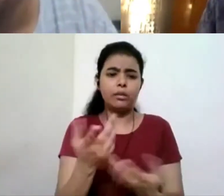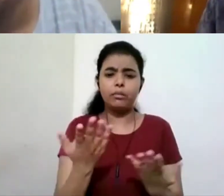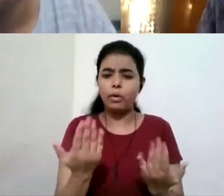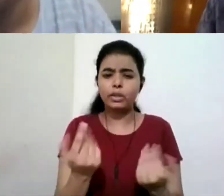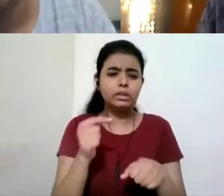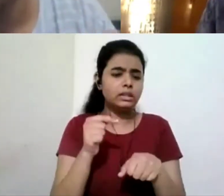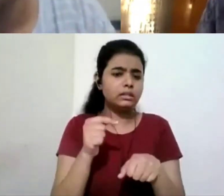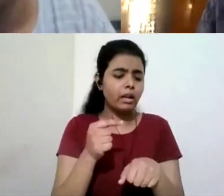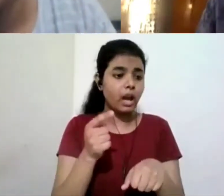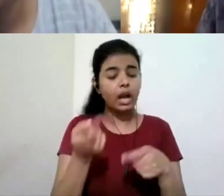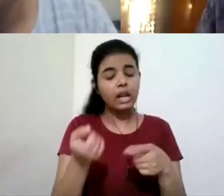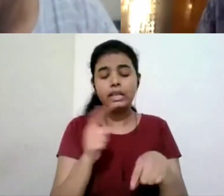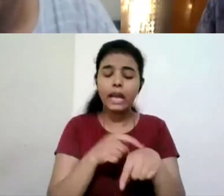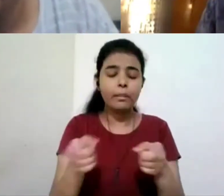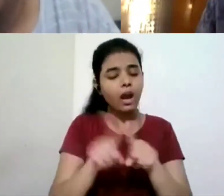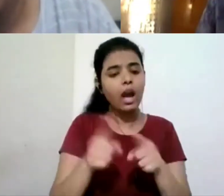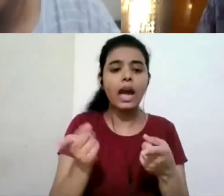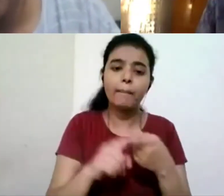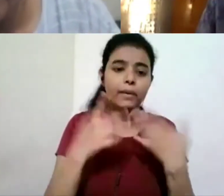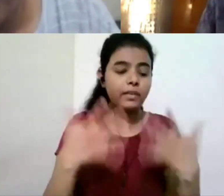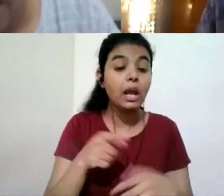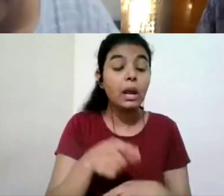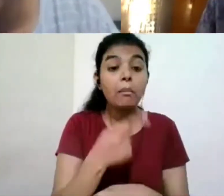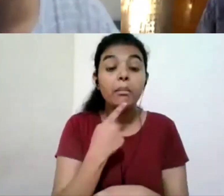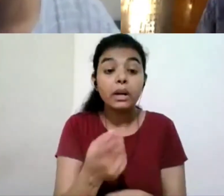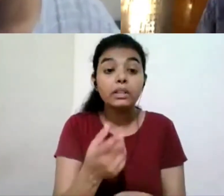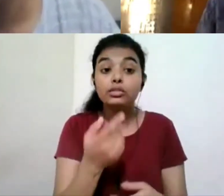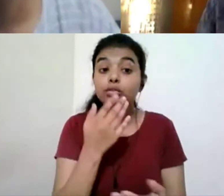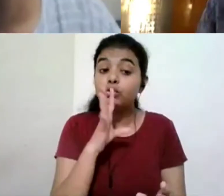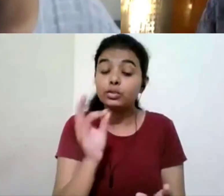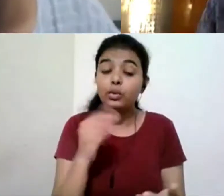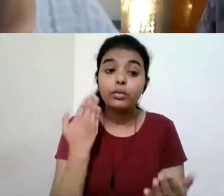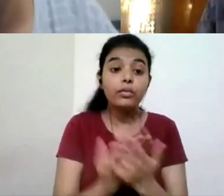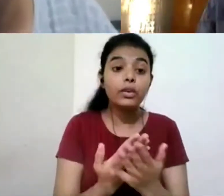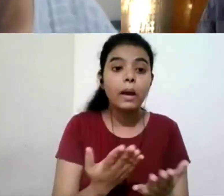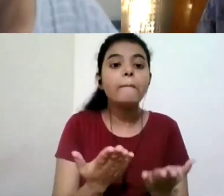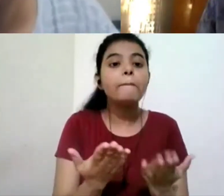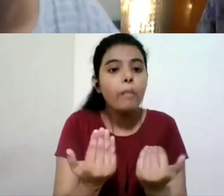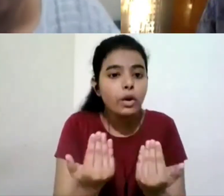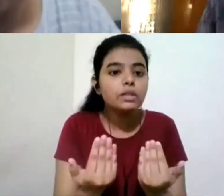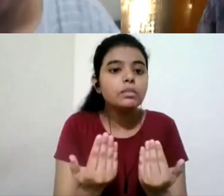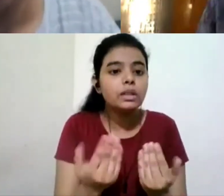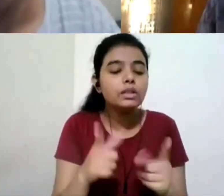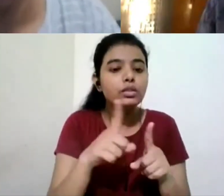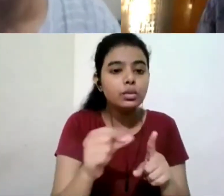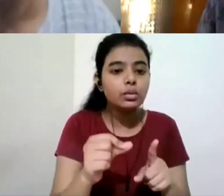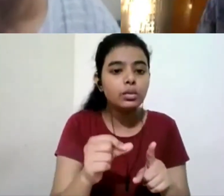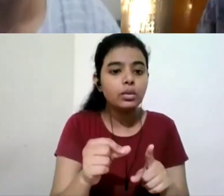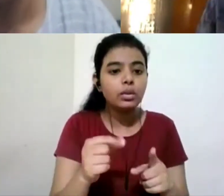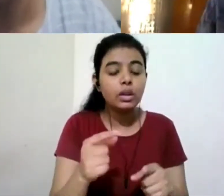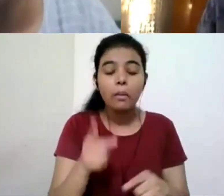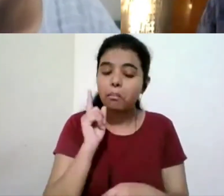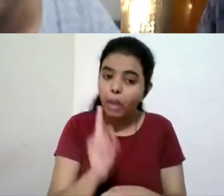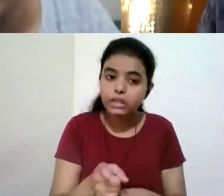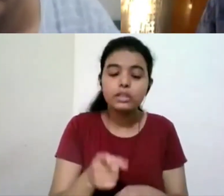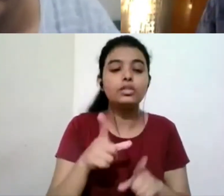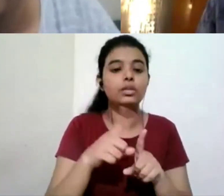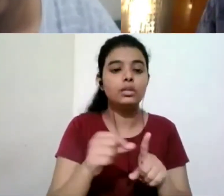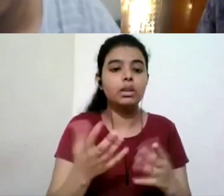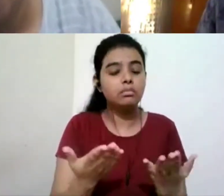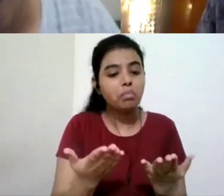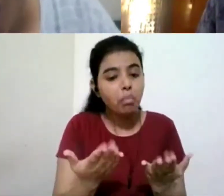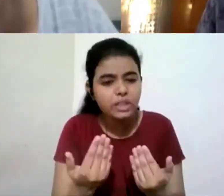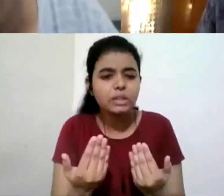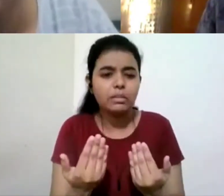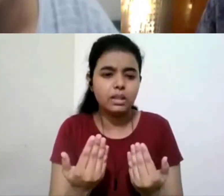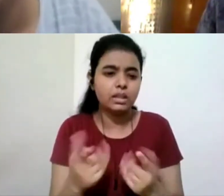time, you know, it happened. But the very fact that you could do it, not that you did, you know, you should do it, but you could do it,